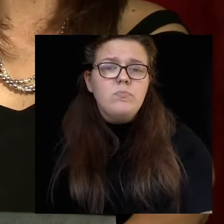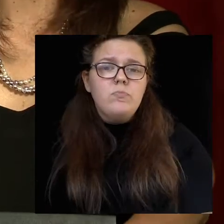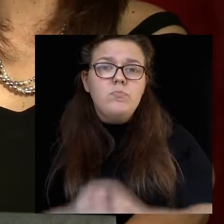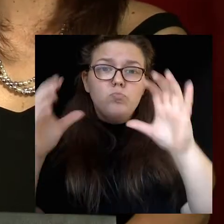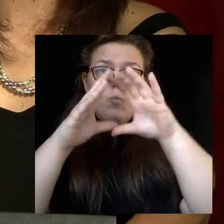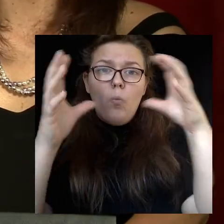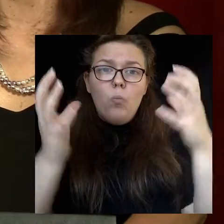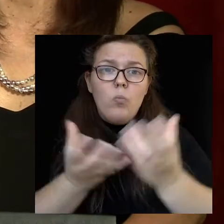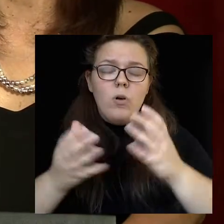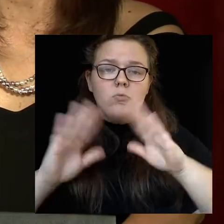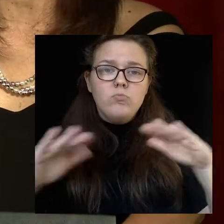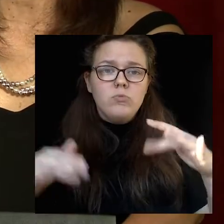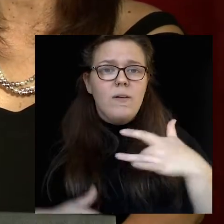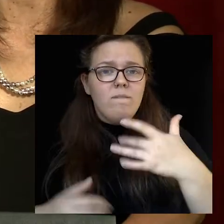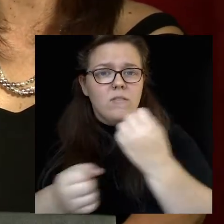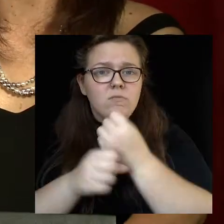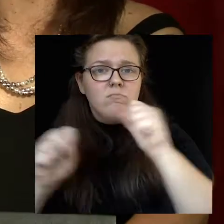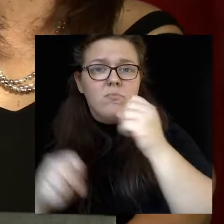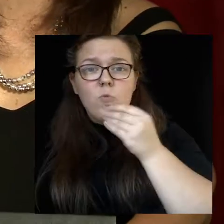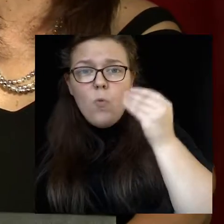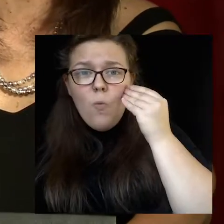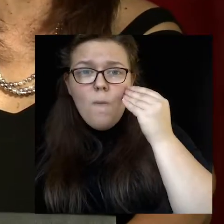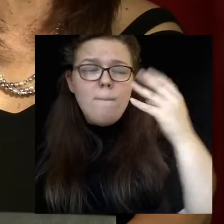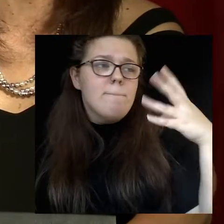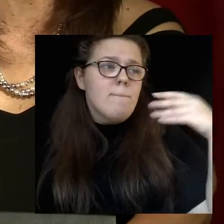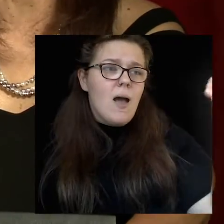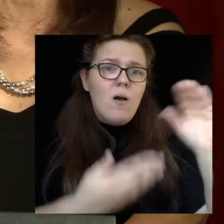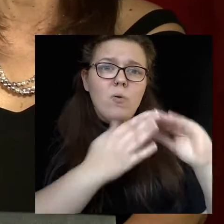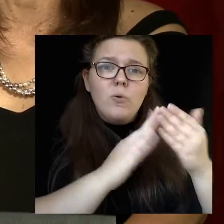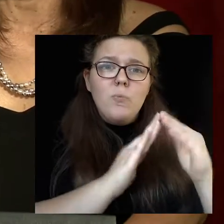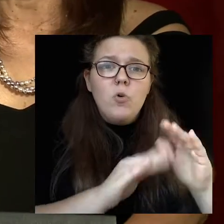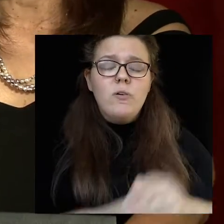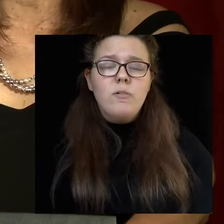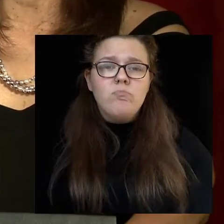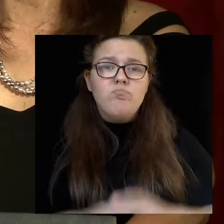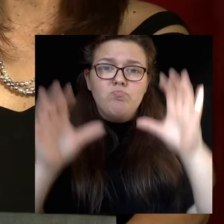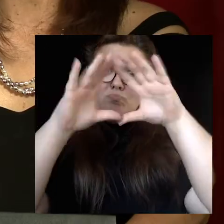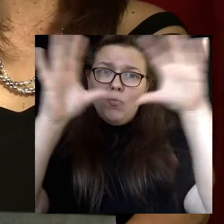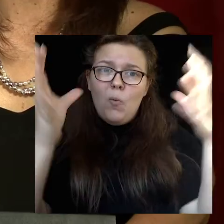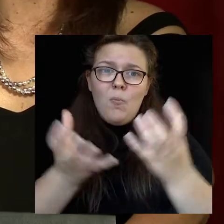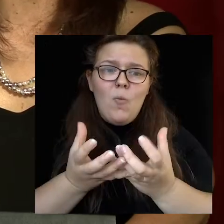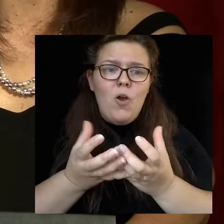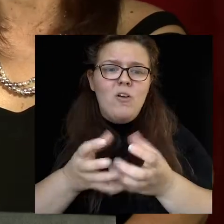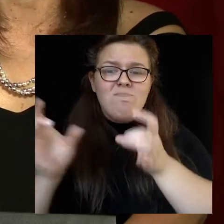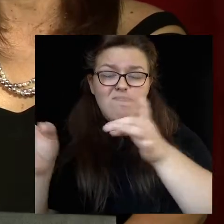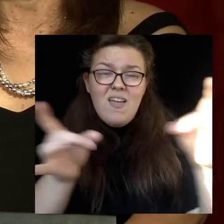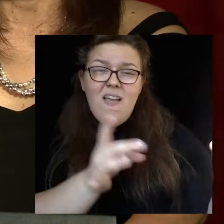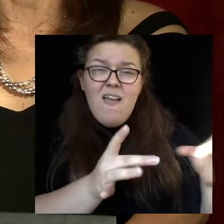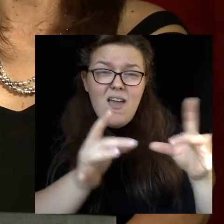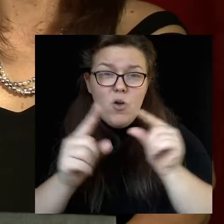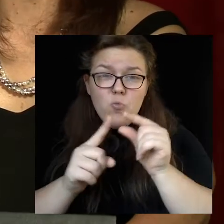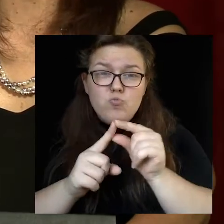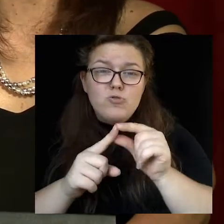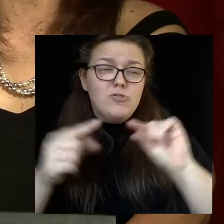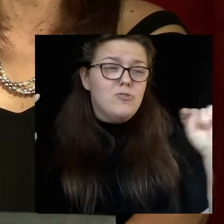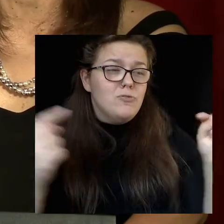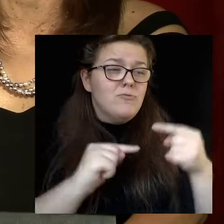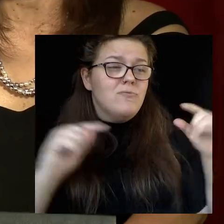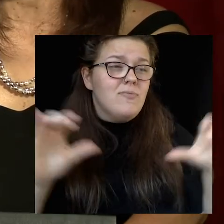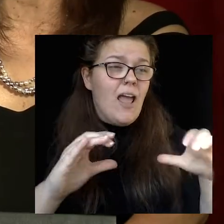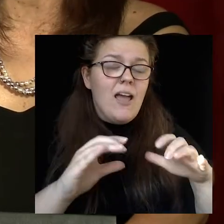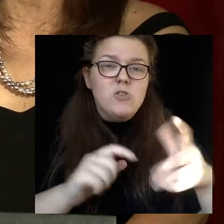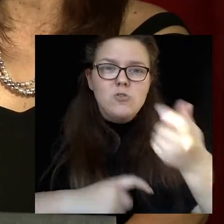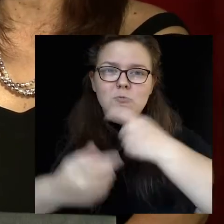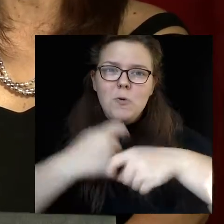a world in which children are safe in their homes and in their communities, a world in which hateful words and hurtful